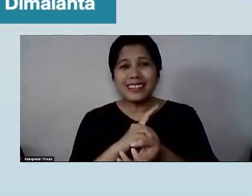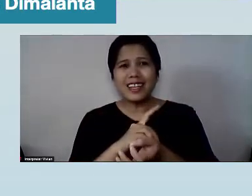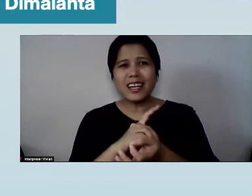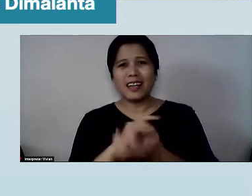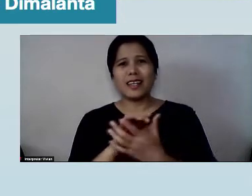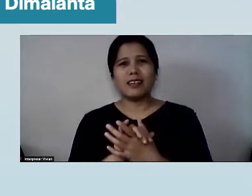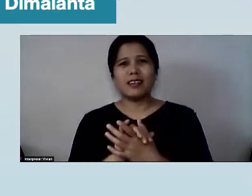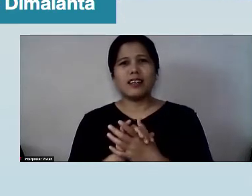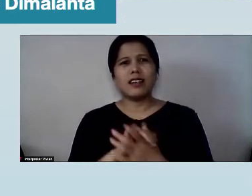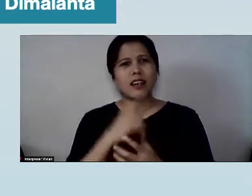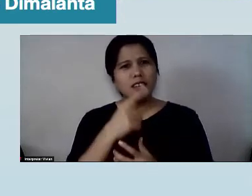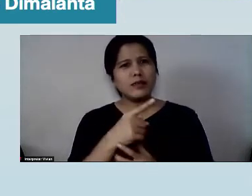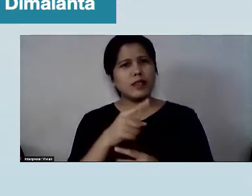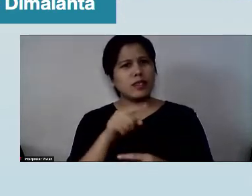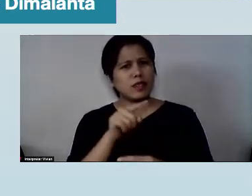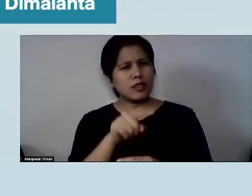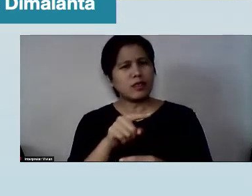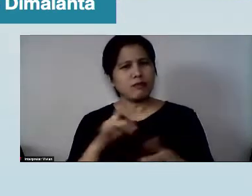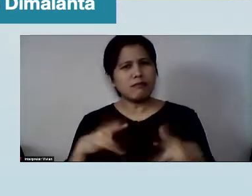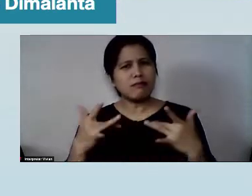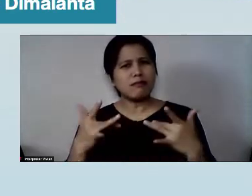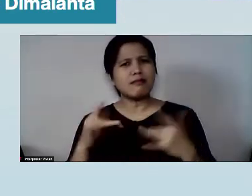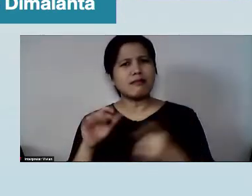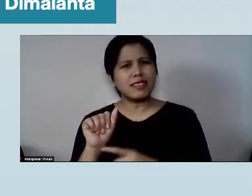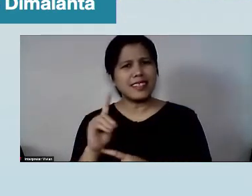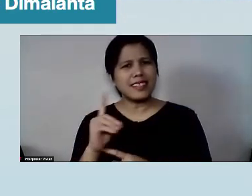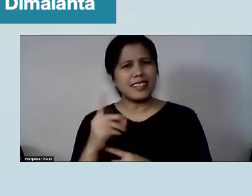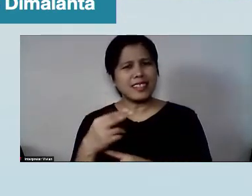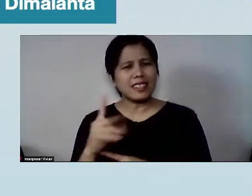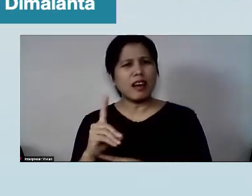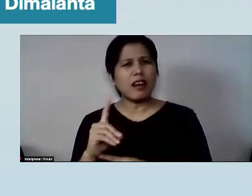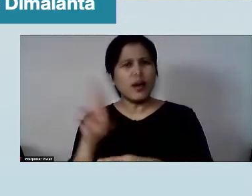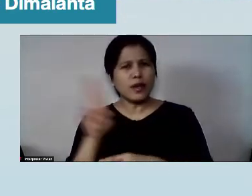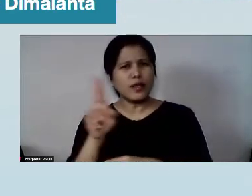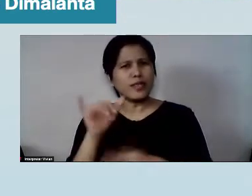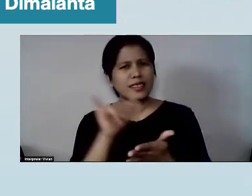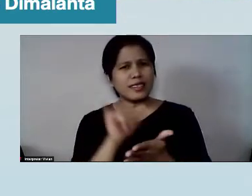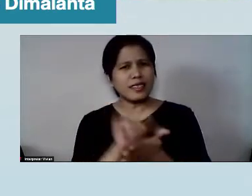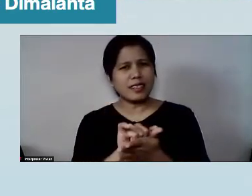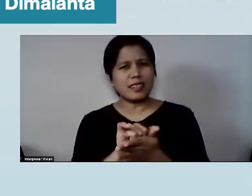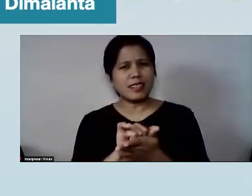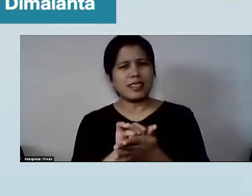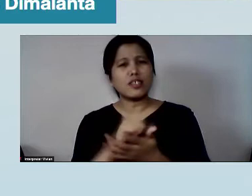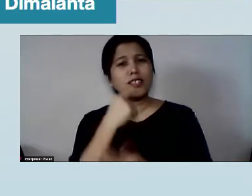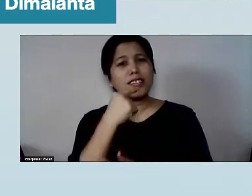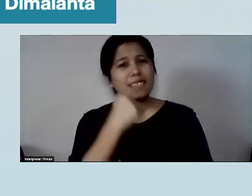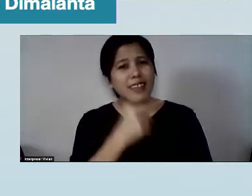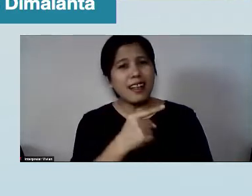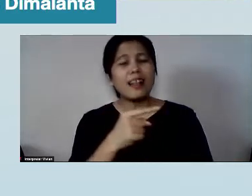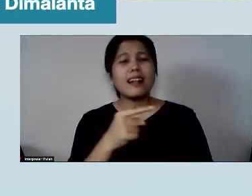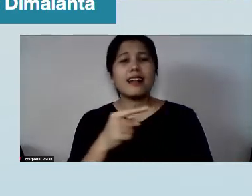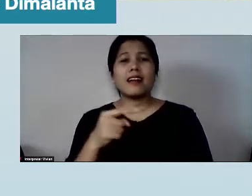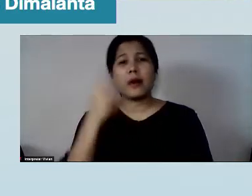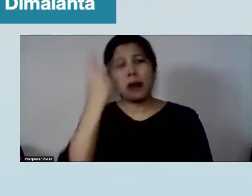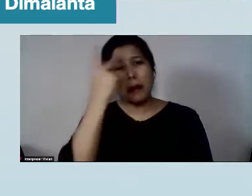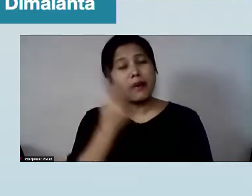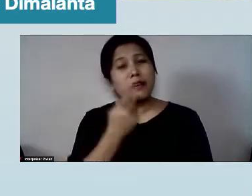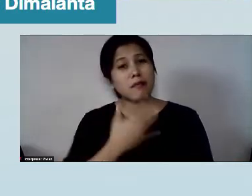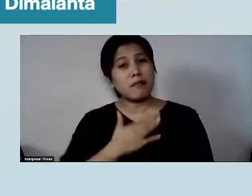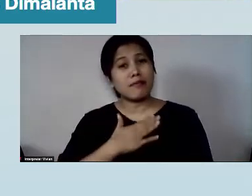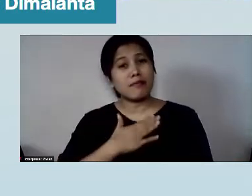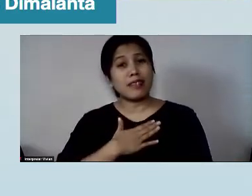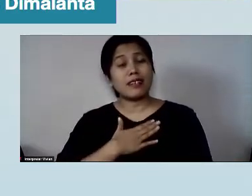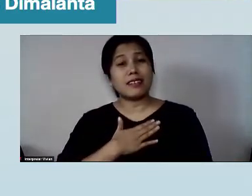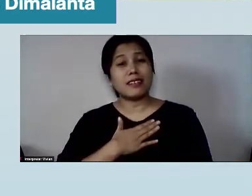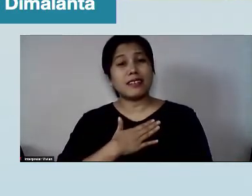there just said, Francis, you're living. So I use that to tell the parents of my patients, anyone